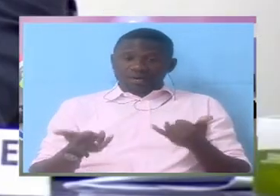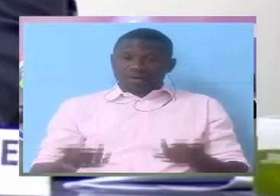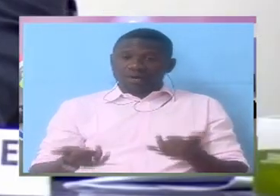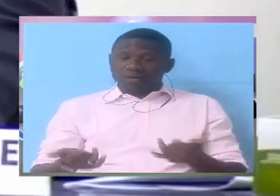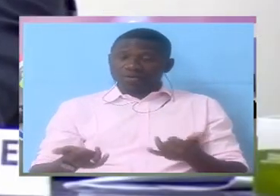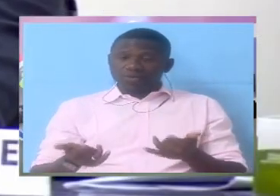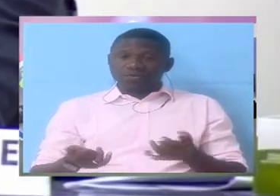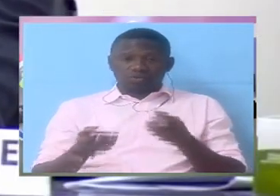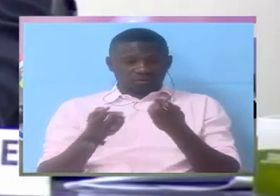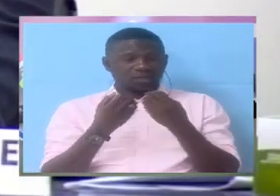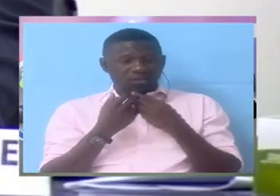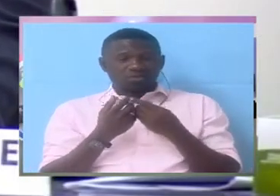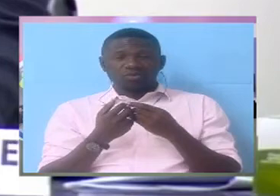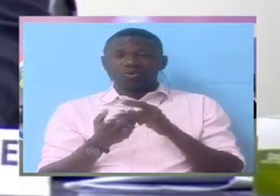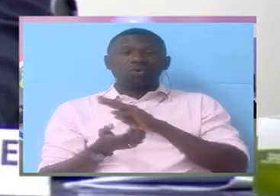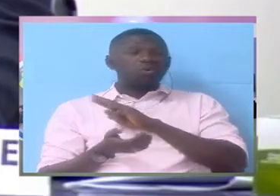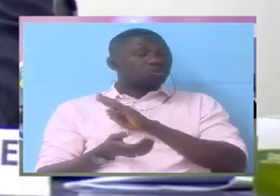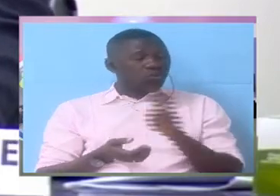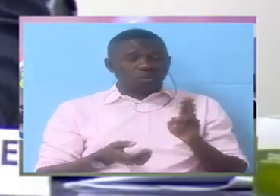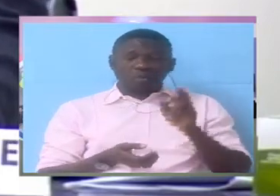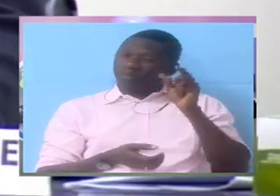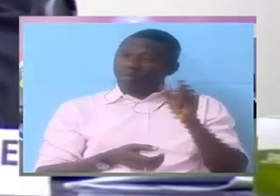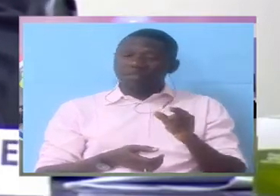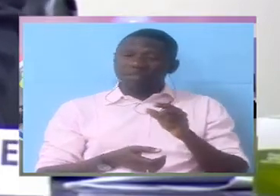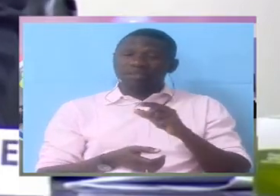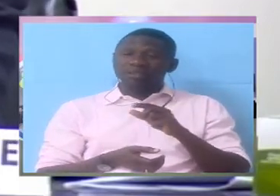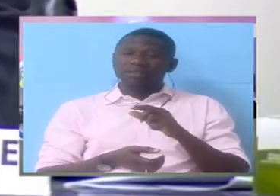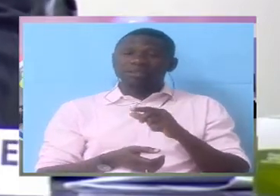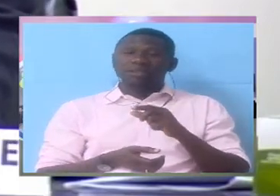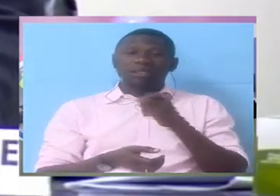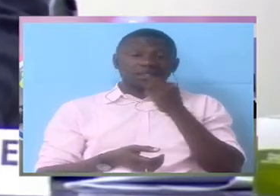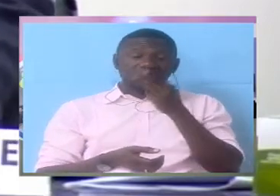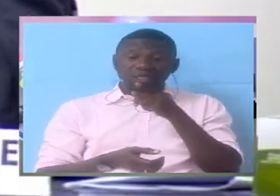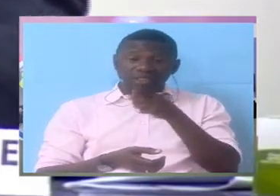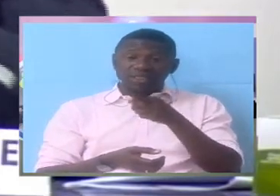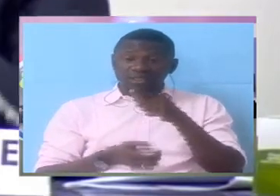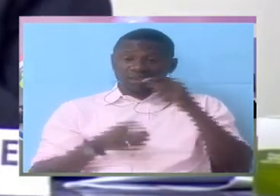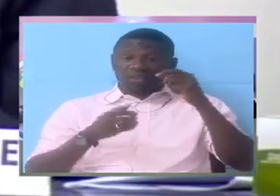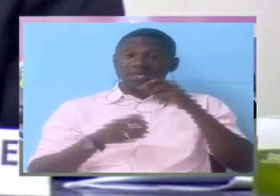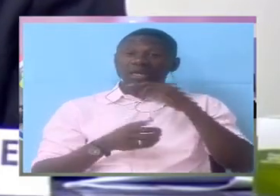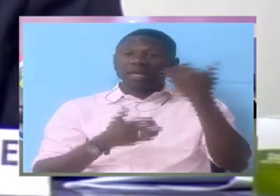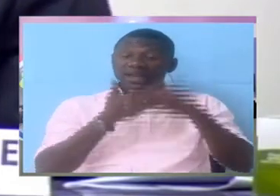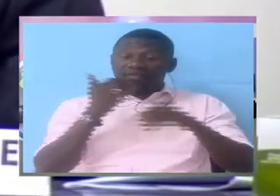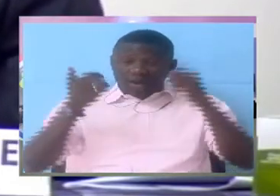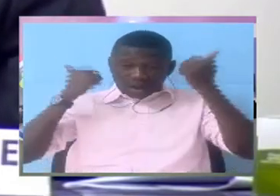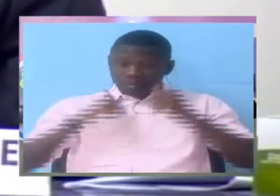telling us nobody can deny that these things used to happen.